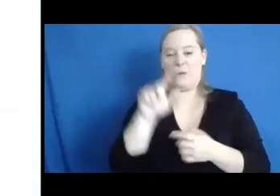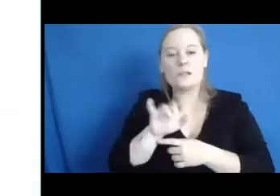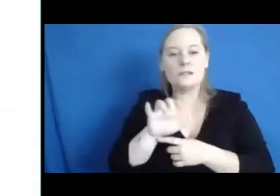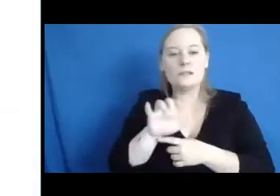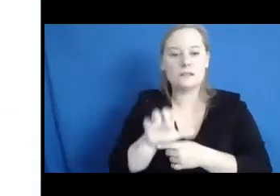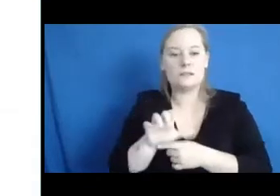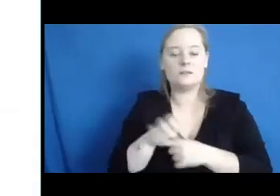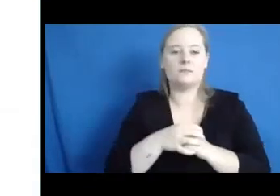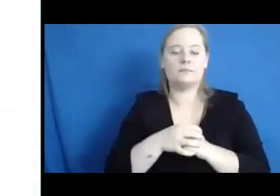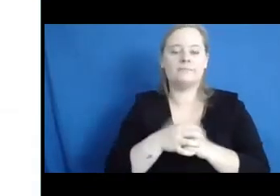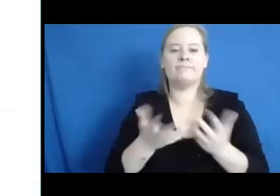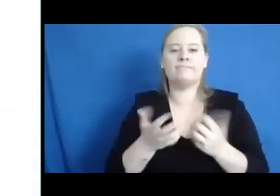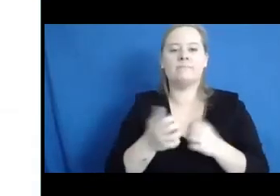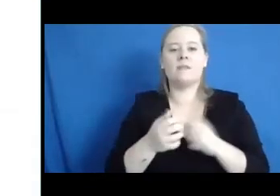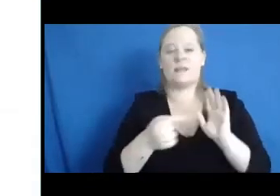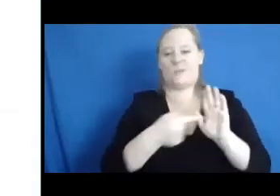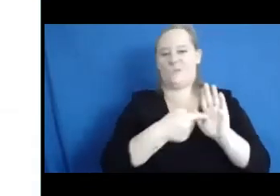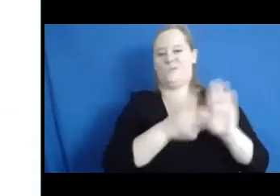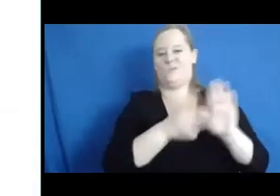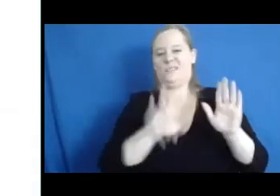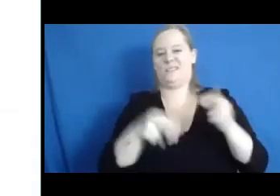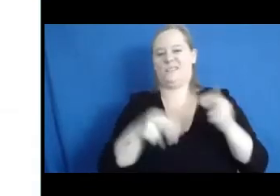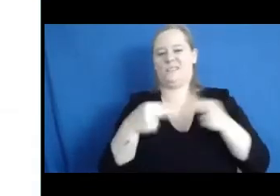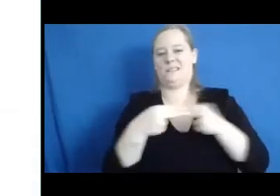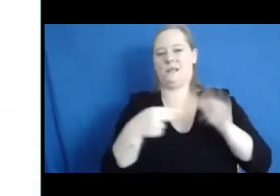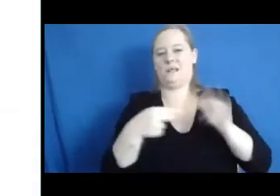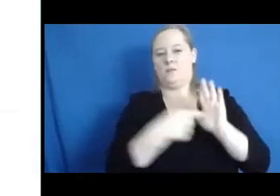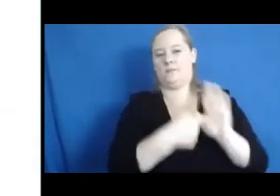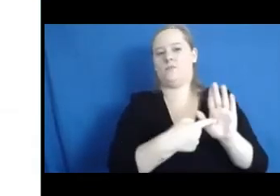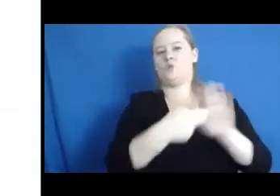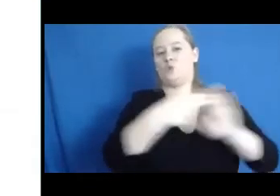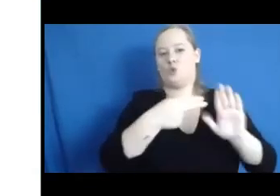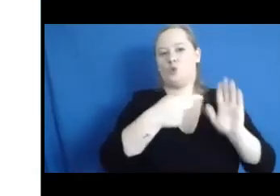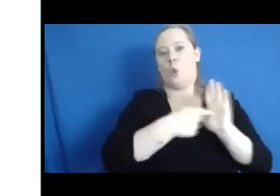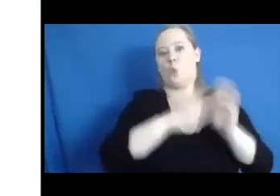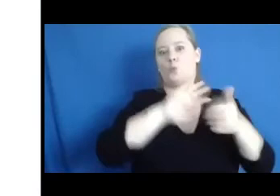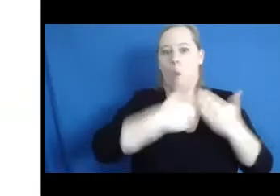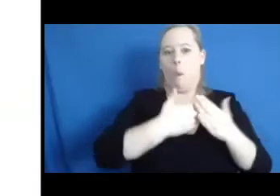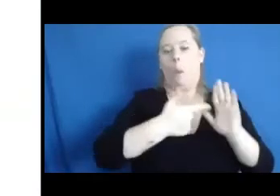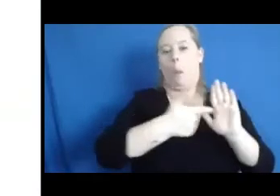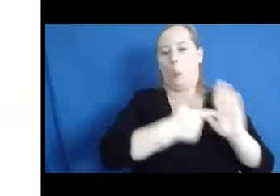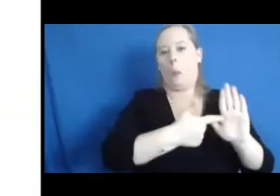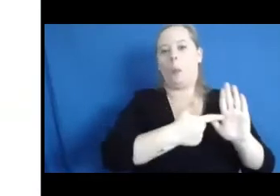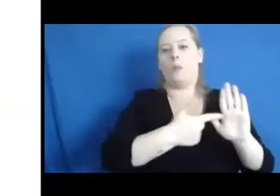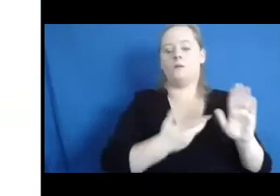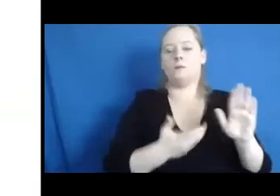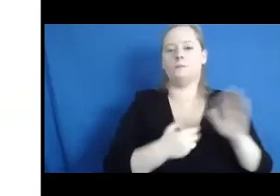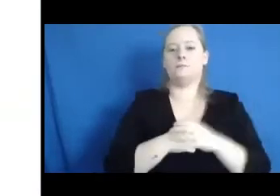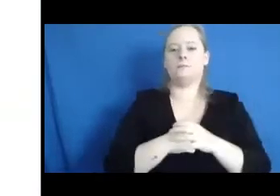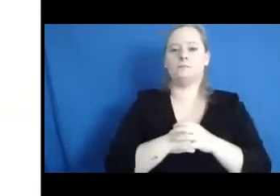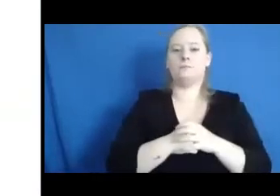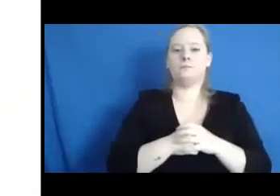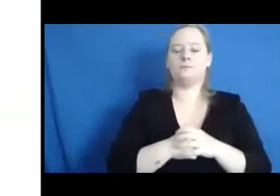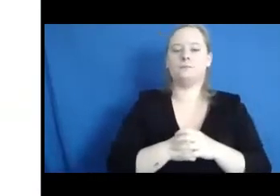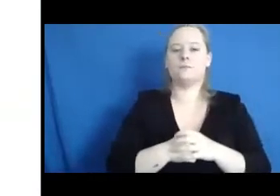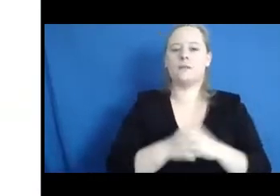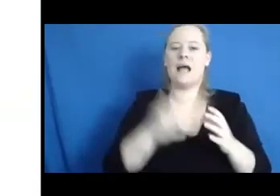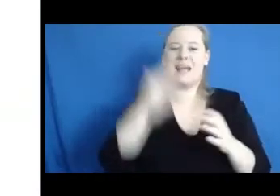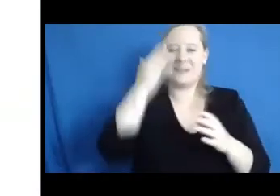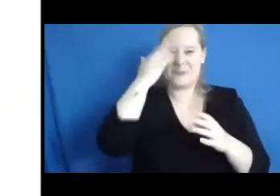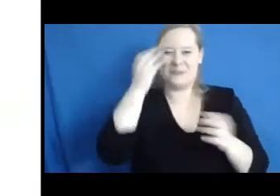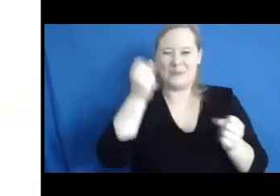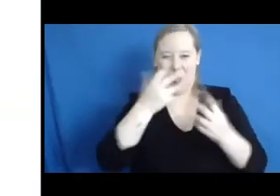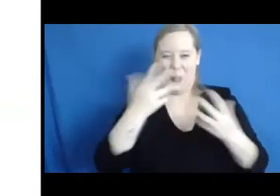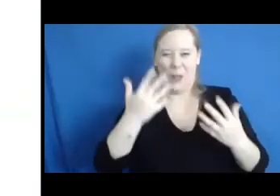this slide represents what's called the toxicity characteristic leaching procedure. I know that's a mouthful.